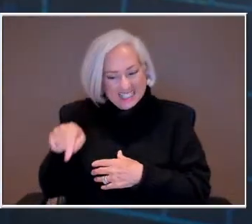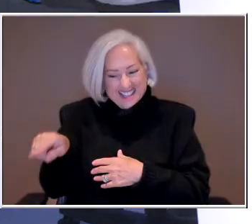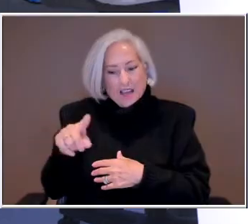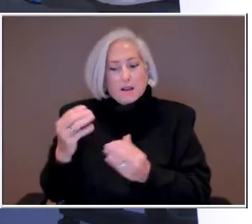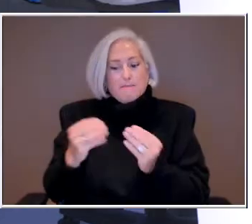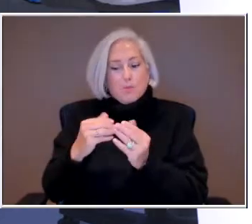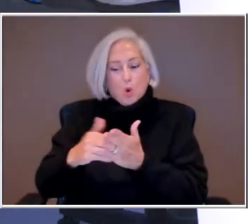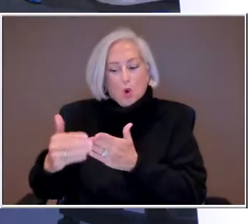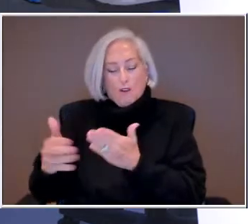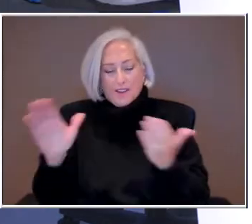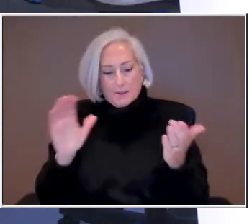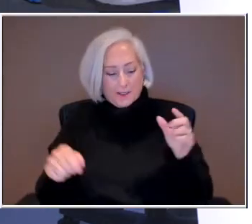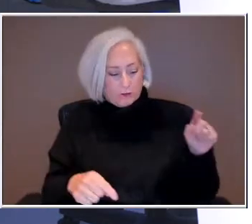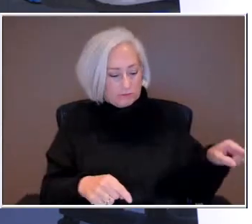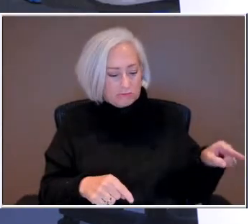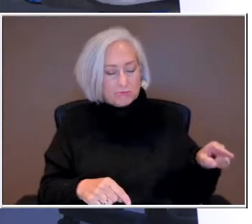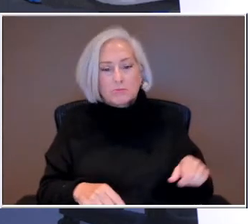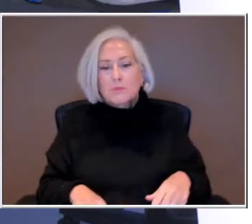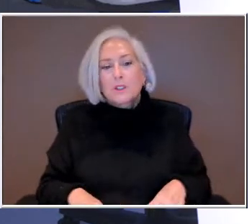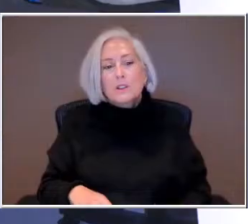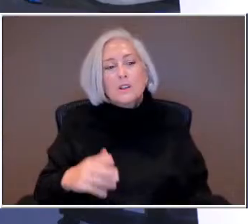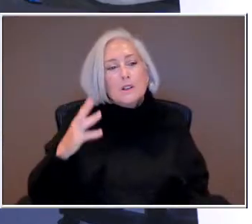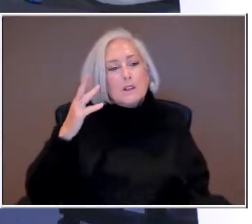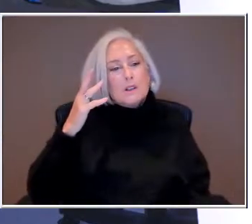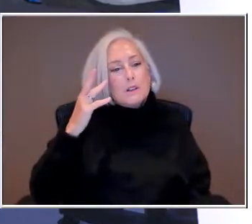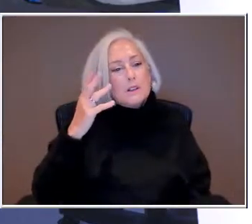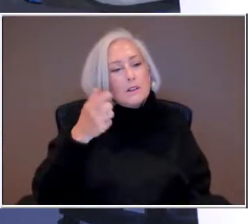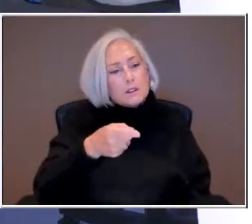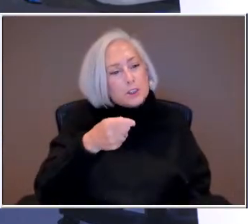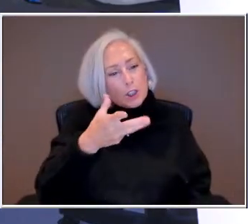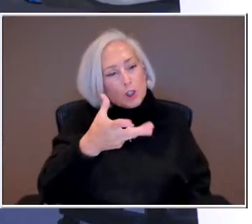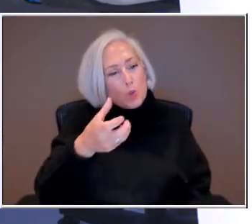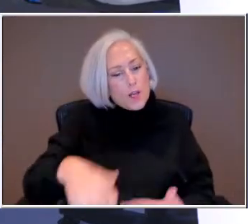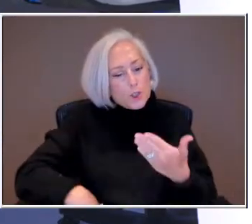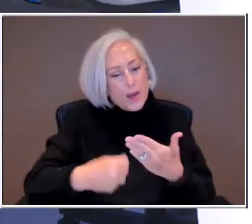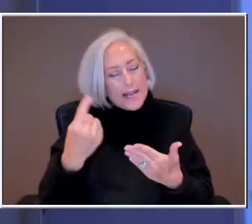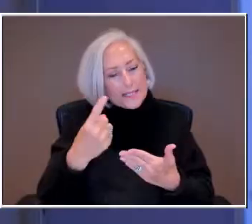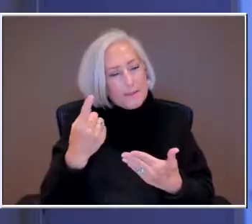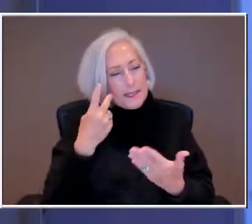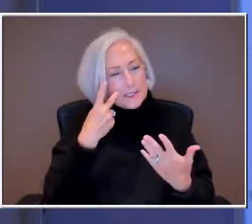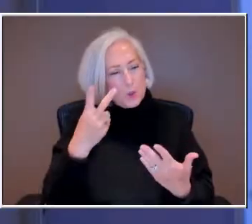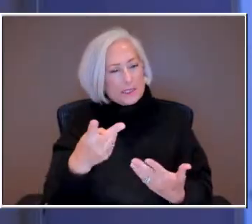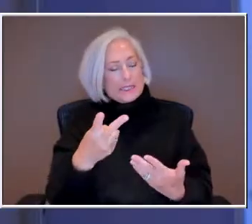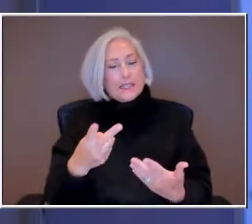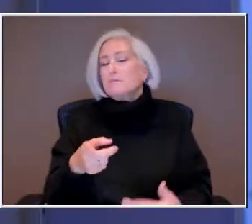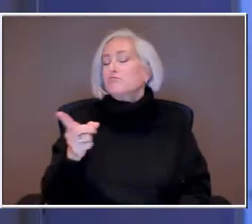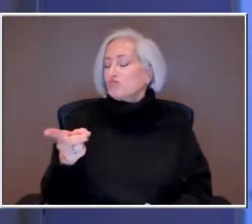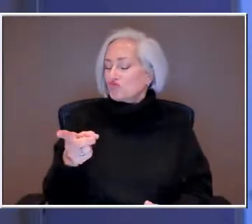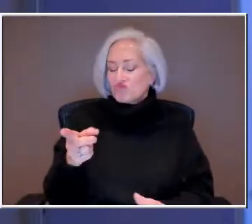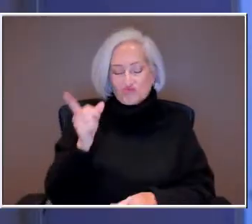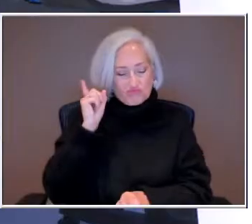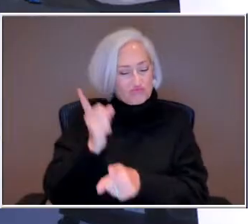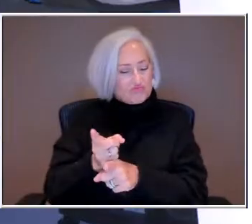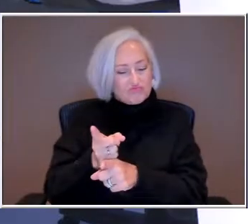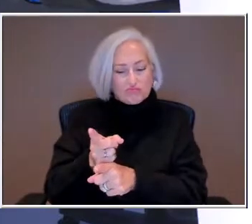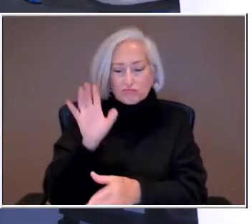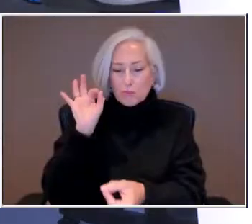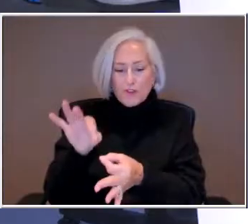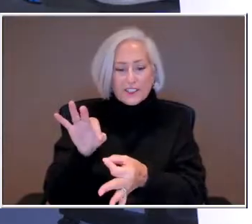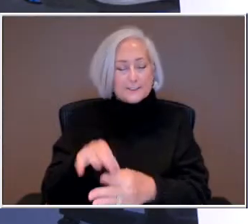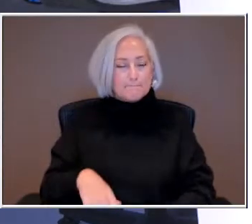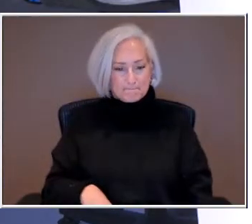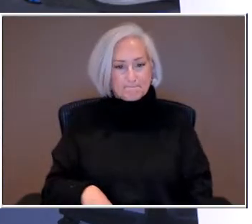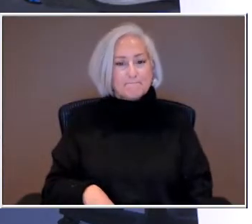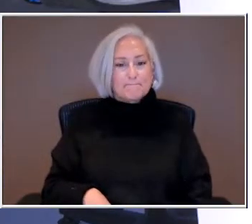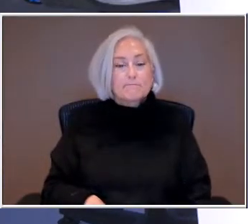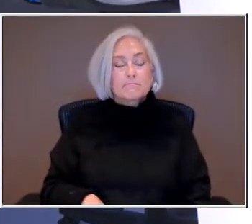Could you add anything to that, Dr. Reddy? Anything that you're seeing on your end? Yeah, no, I think Dr. Wong summarized that perfectly. And Beth asked,